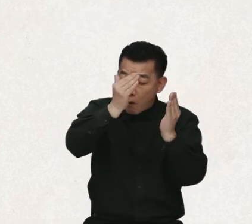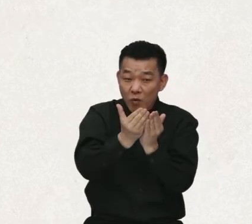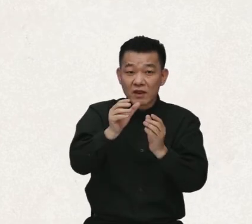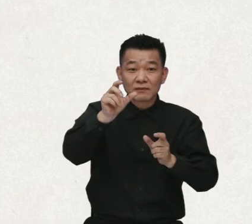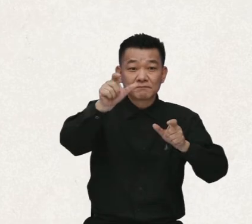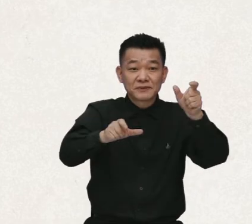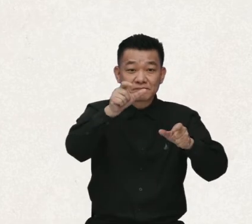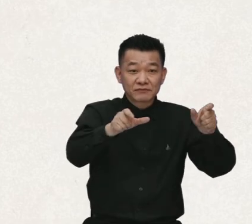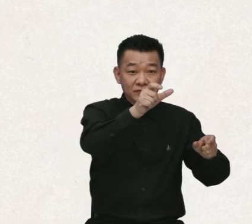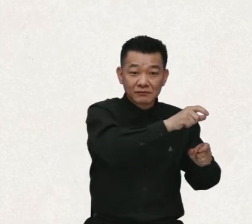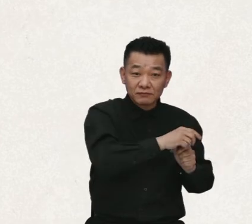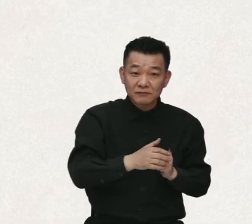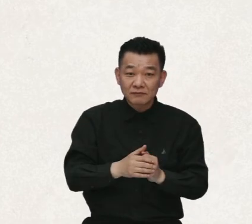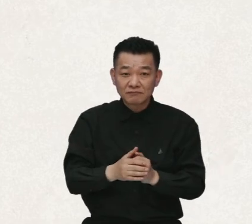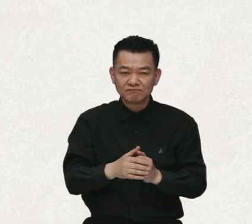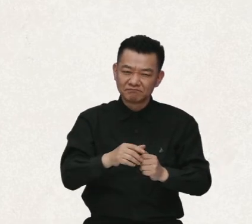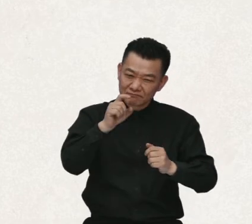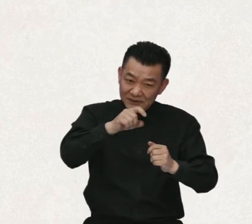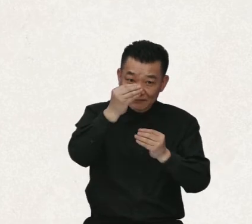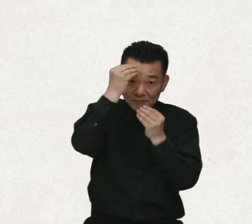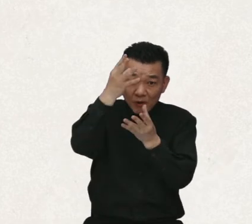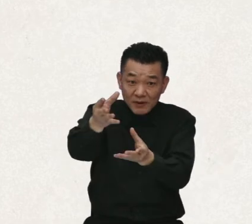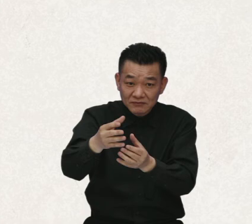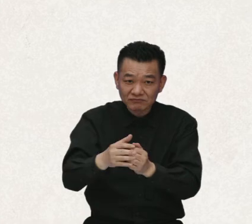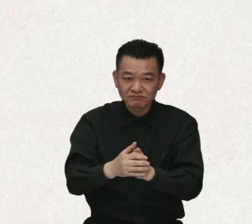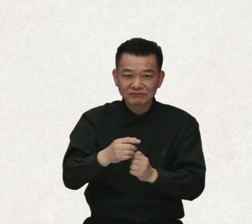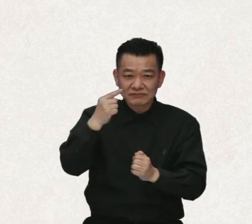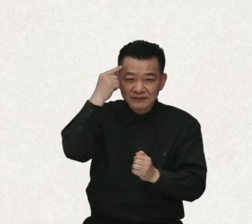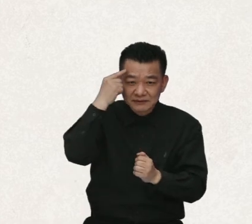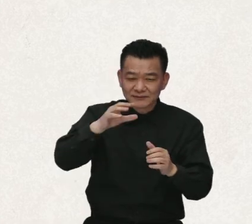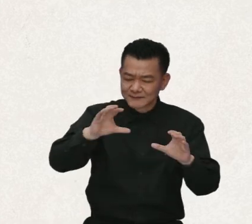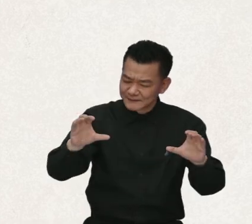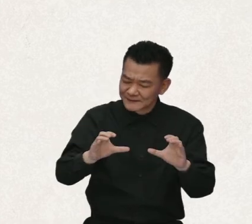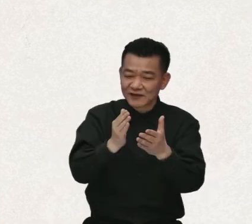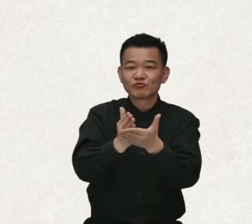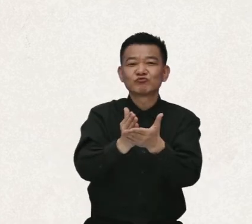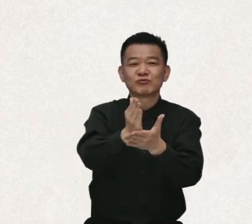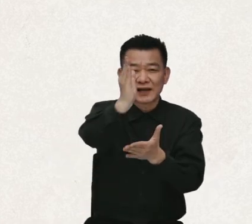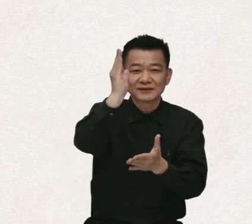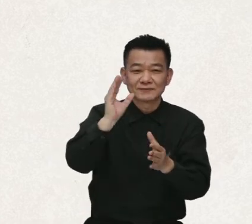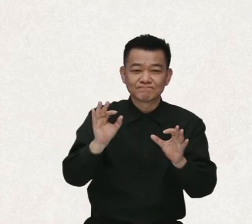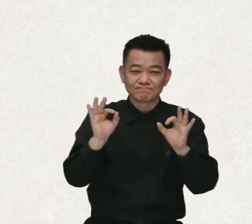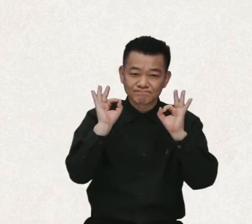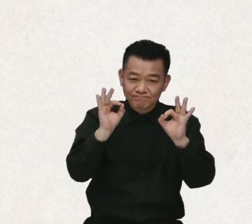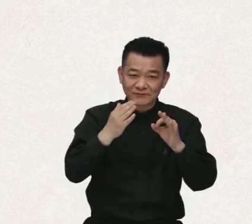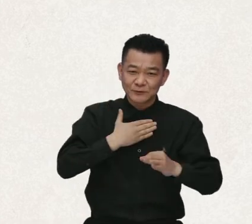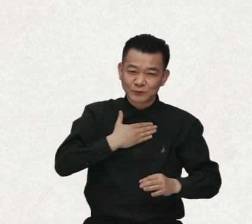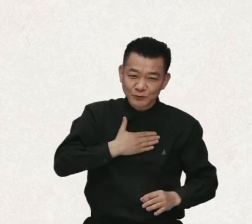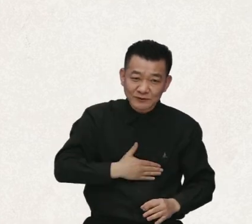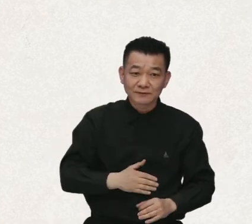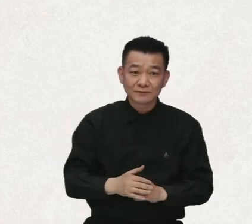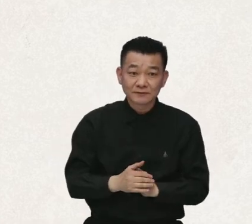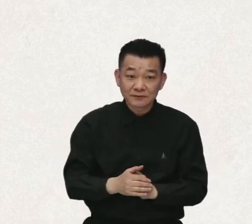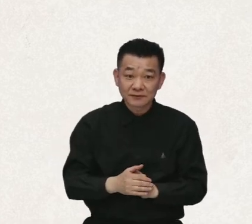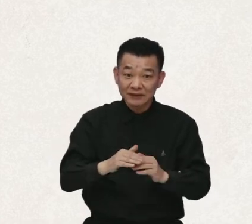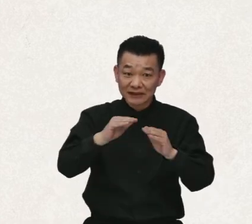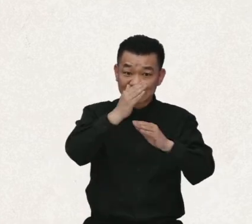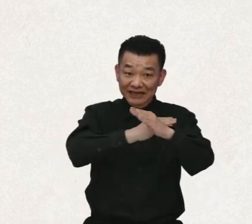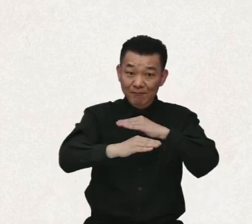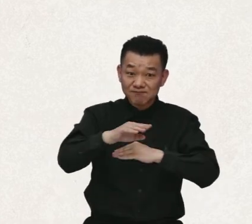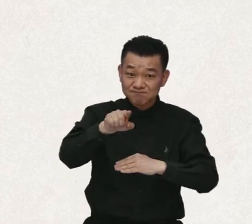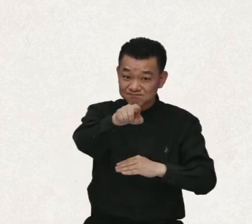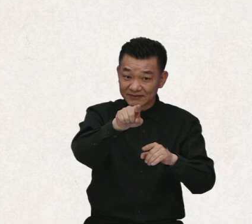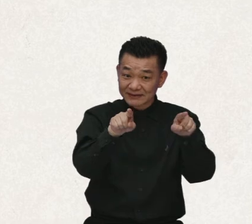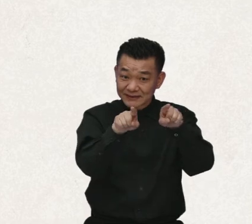Everyone has the right to seek information and ideas through all forms of communication of their choice. In order to